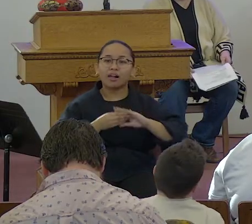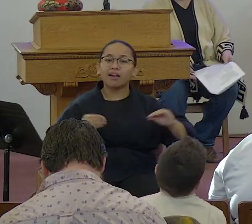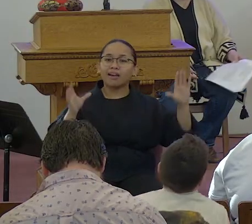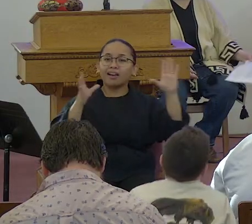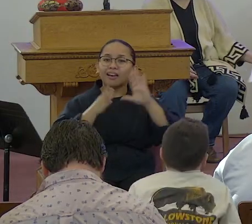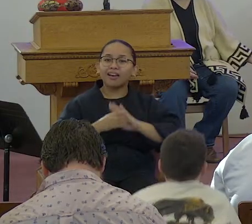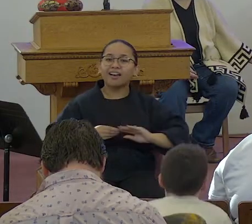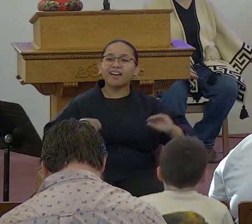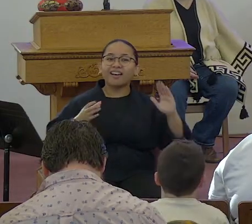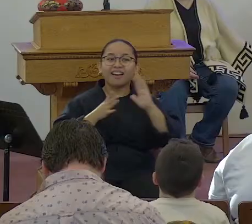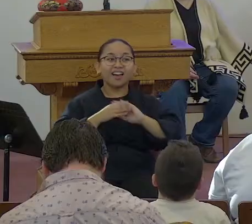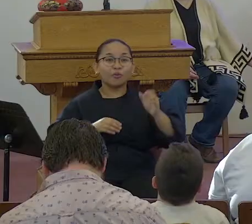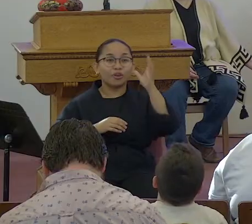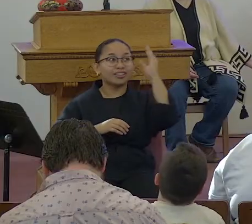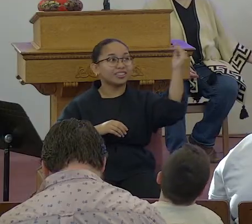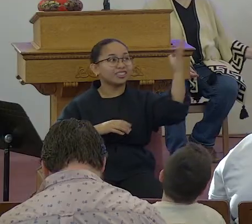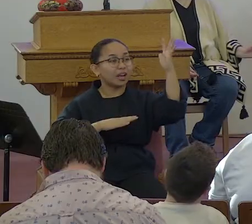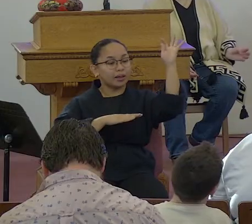down.